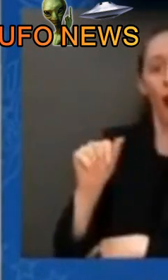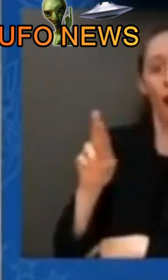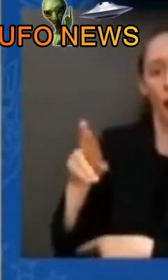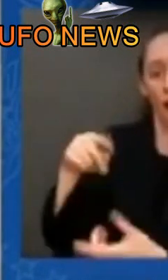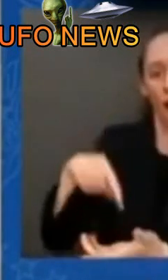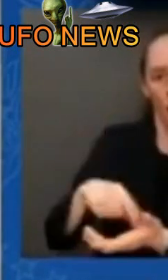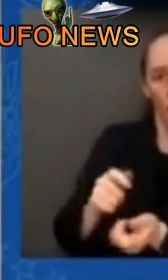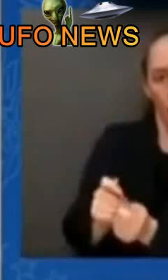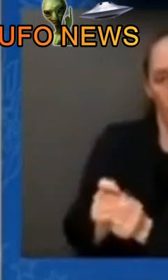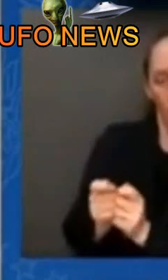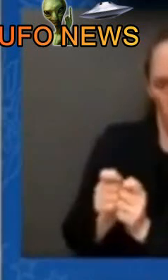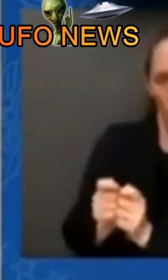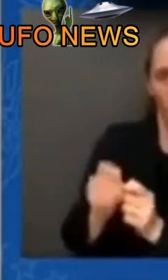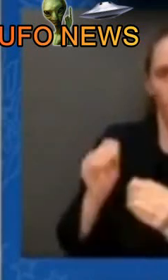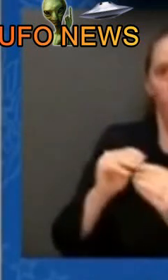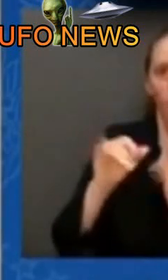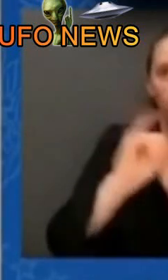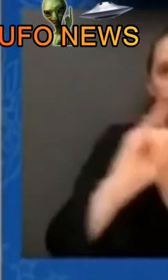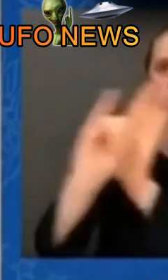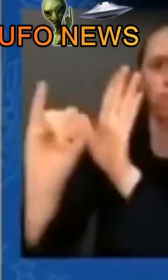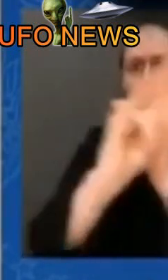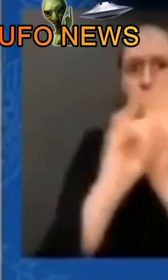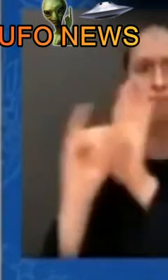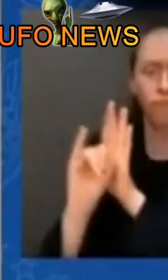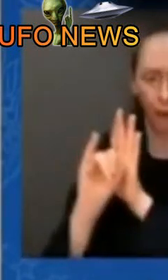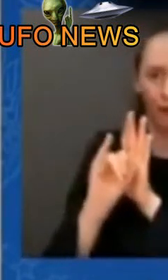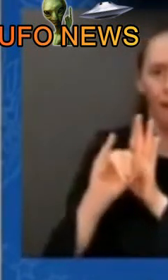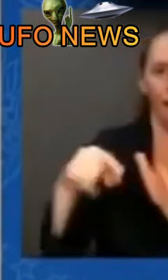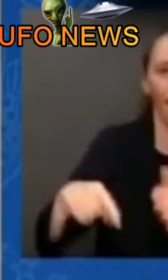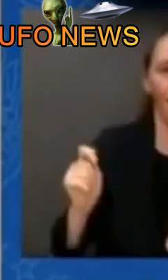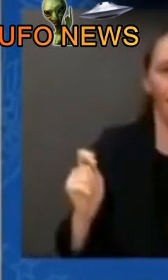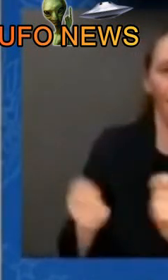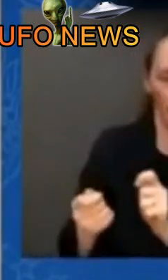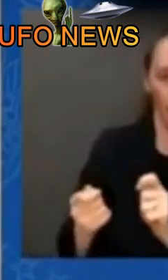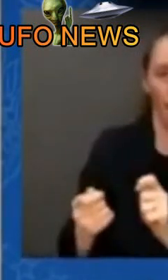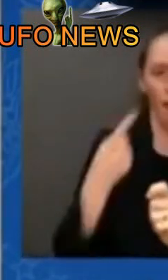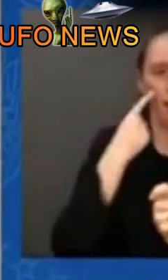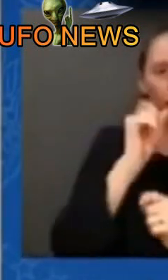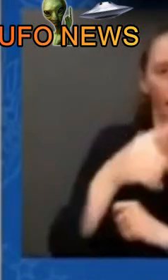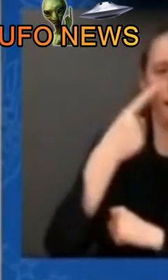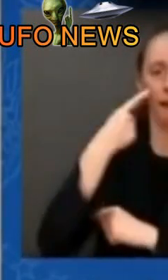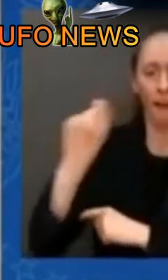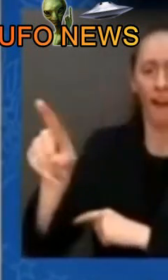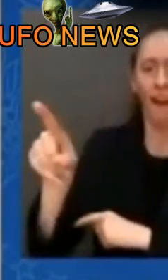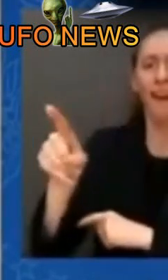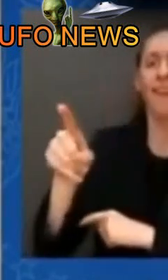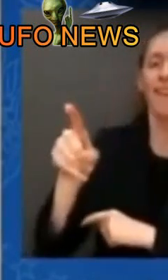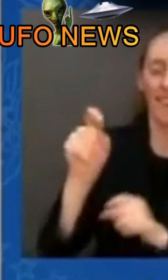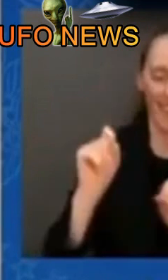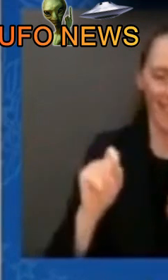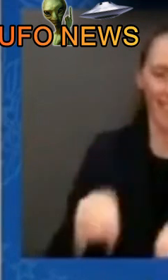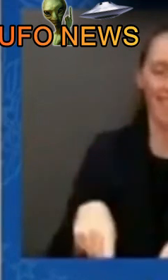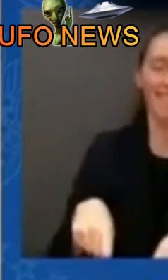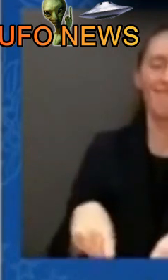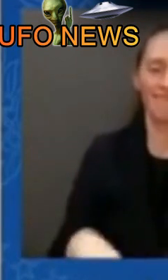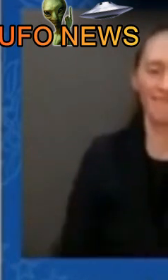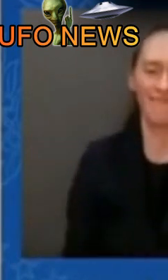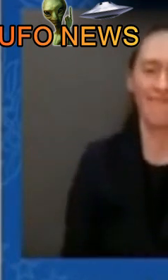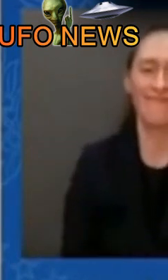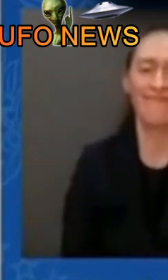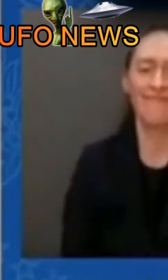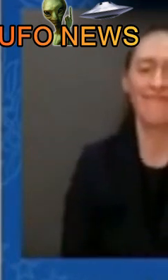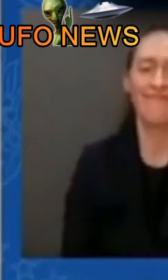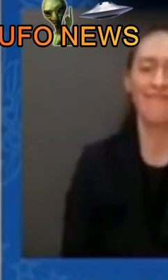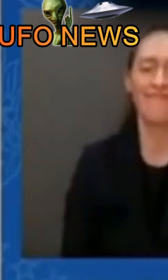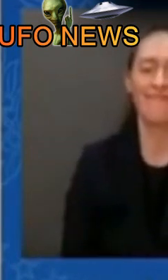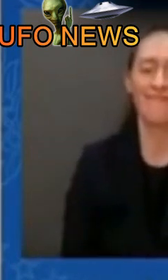approach to dealing with these challenges. That's why I've directed my team to come back to me with sharper rules